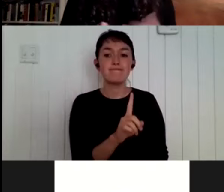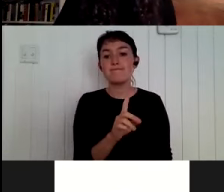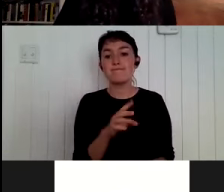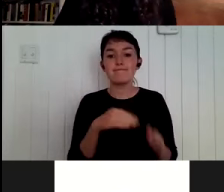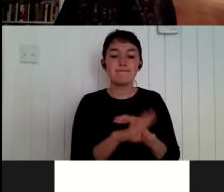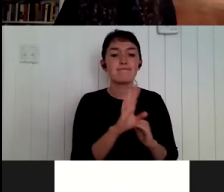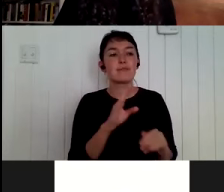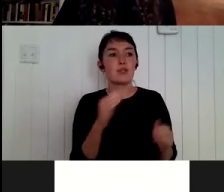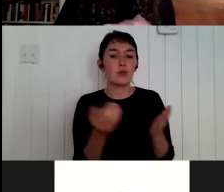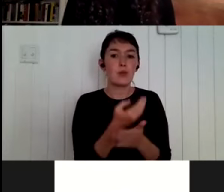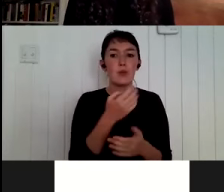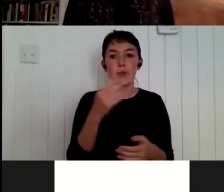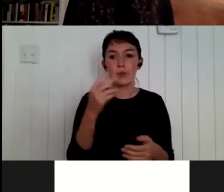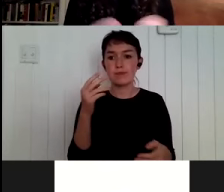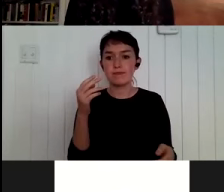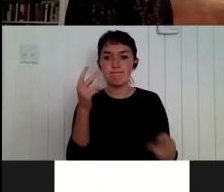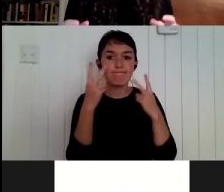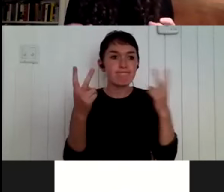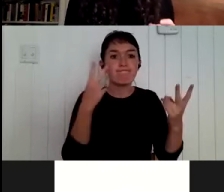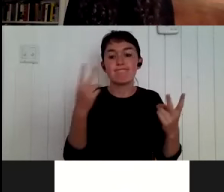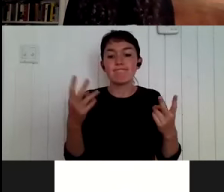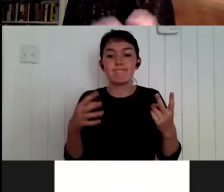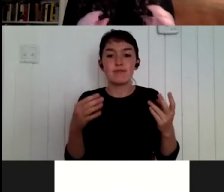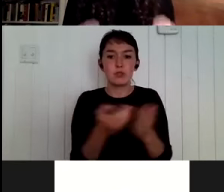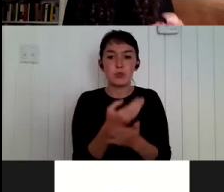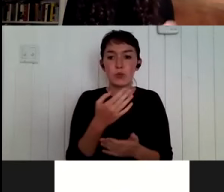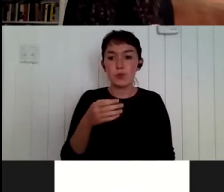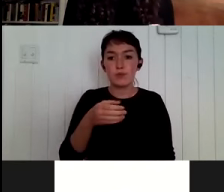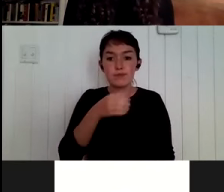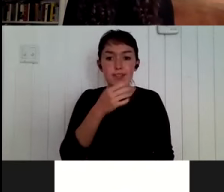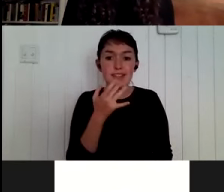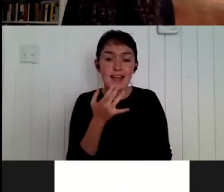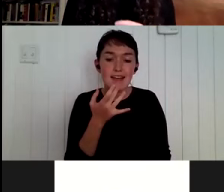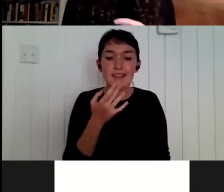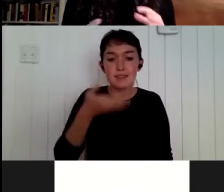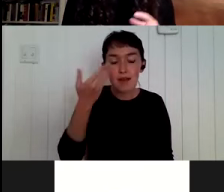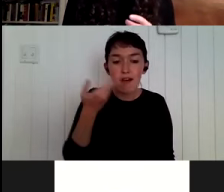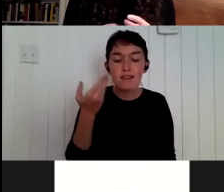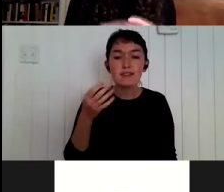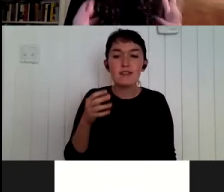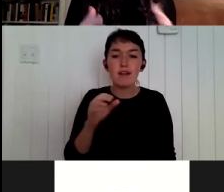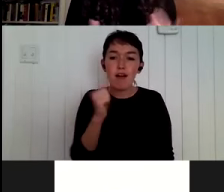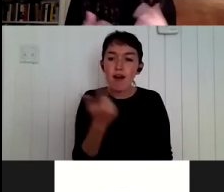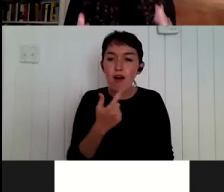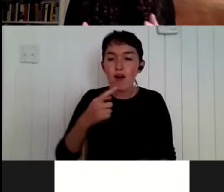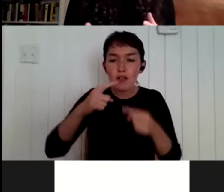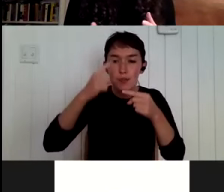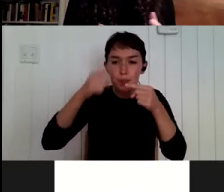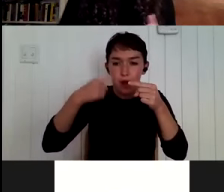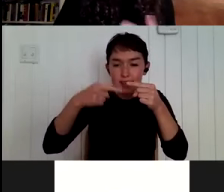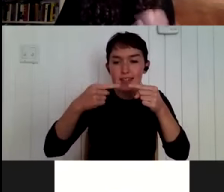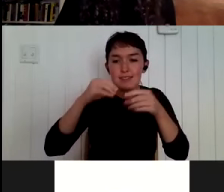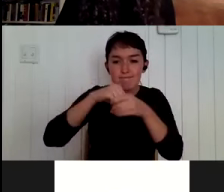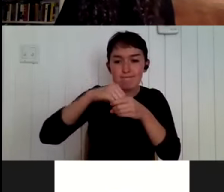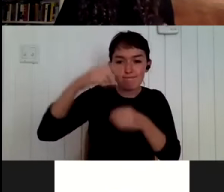and smells, all gets processed by areas of the brain in the neocortex. And this information and signals about this